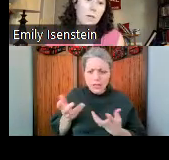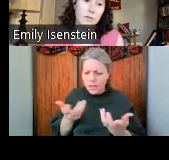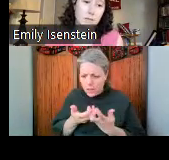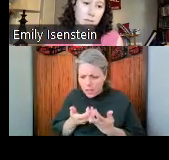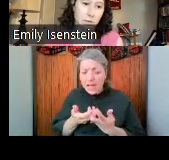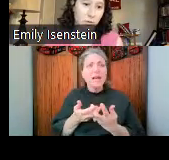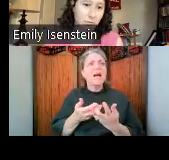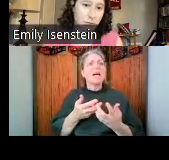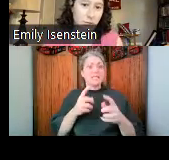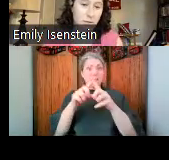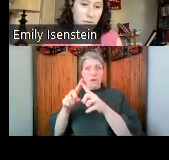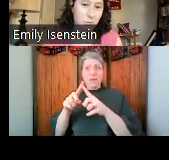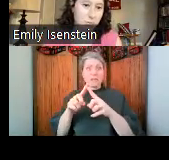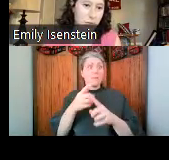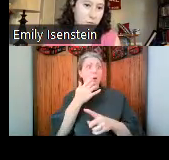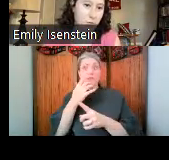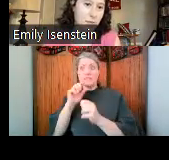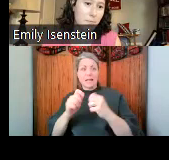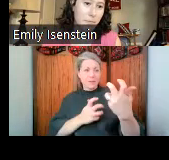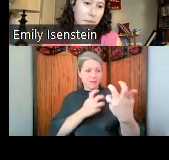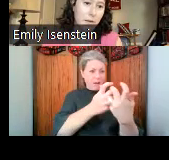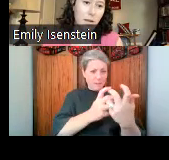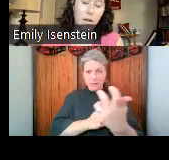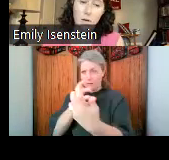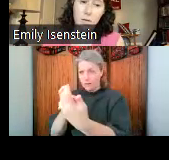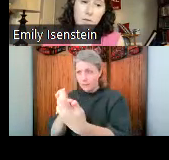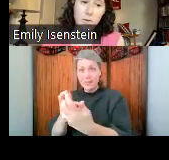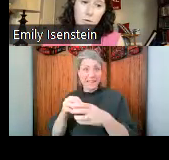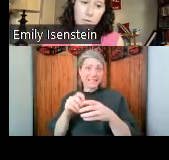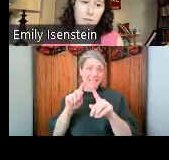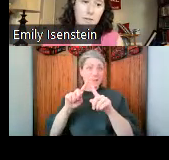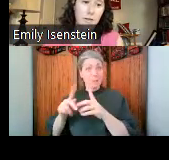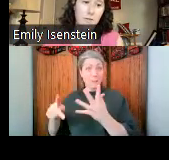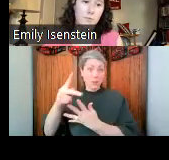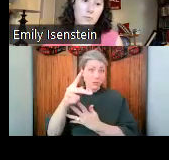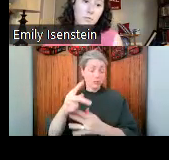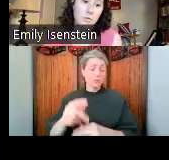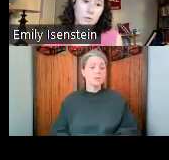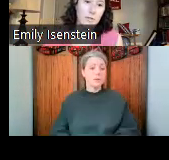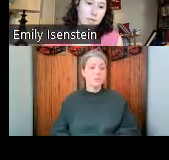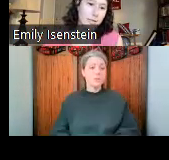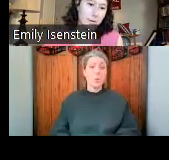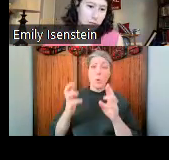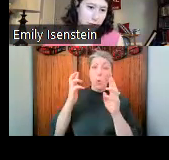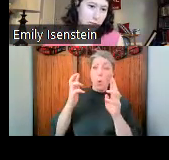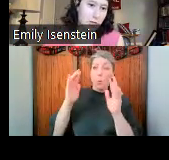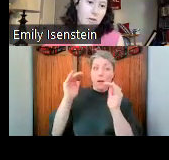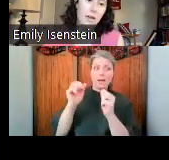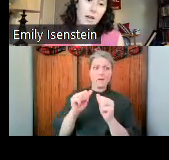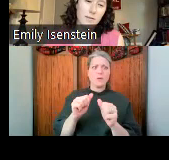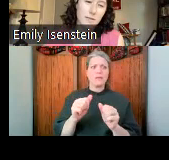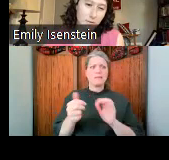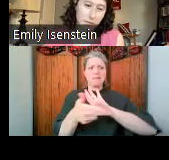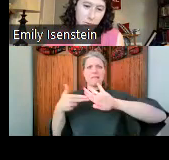to accommodate sensory preferences in different populations. We also hope that this can help us move towards the